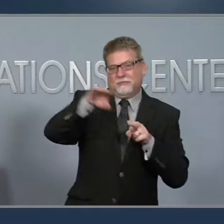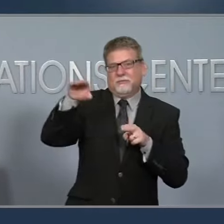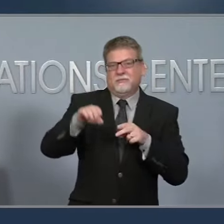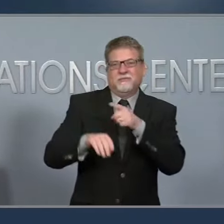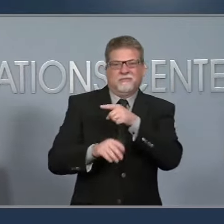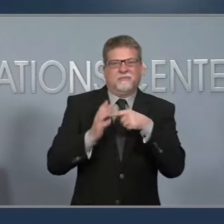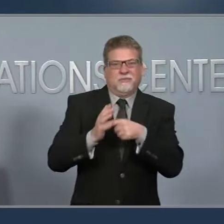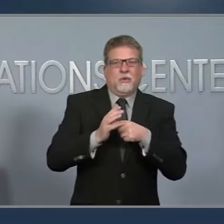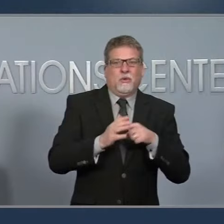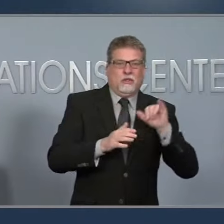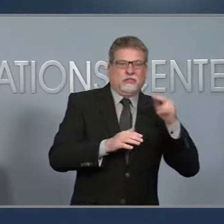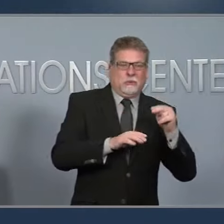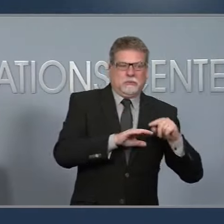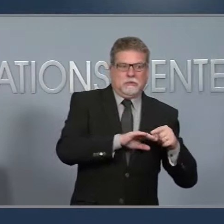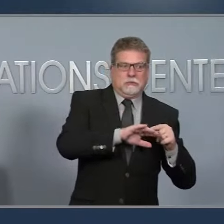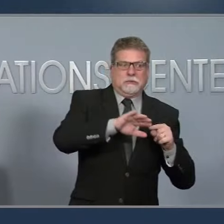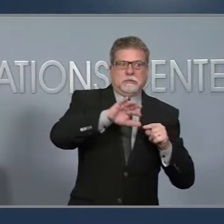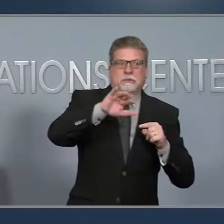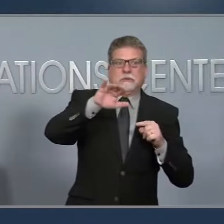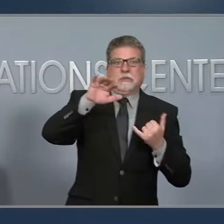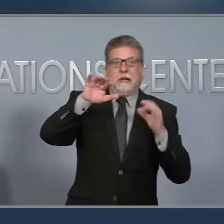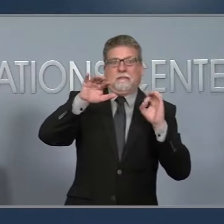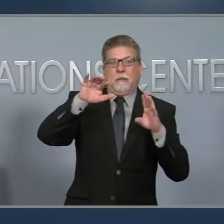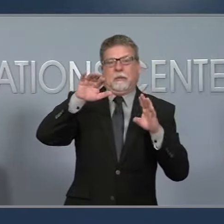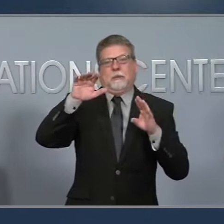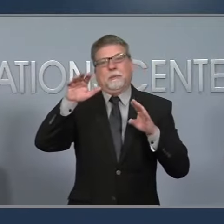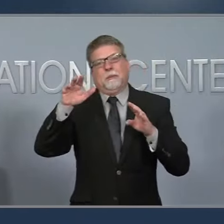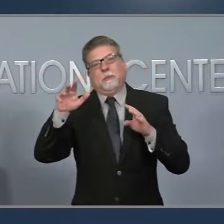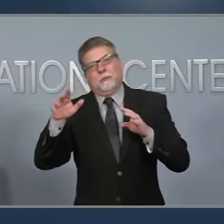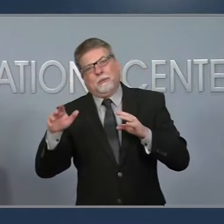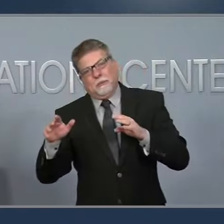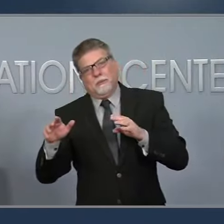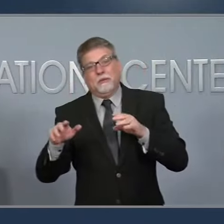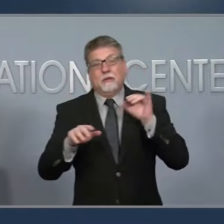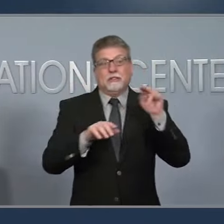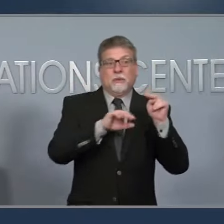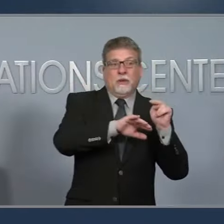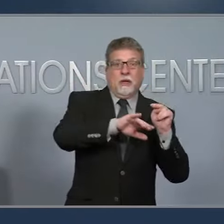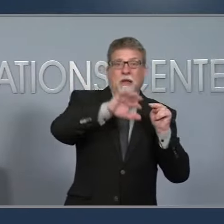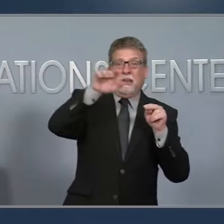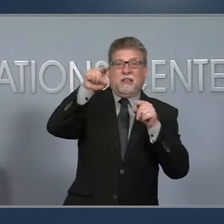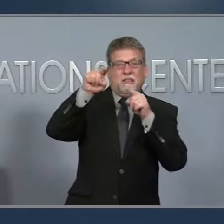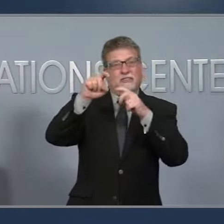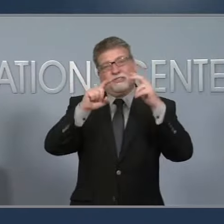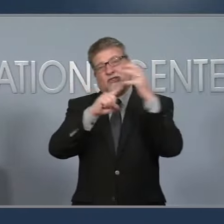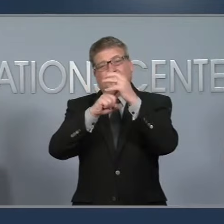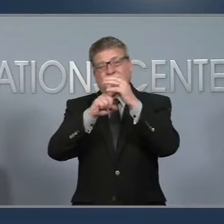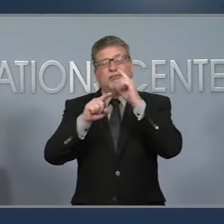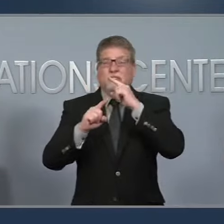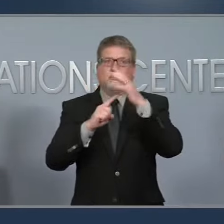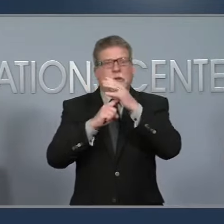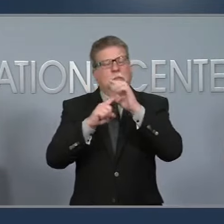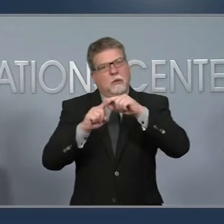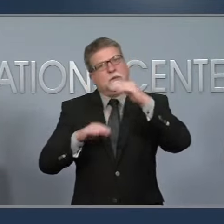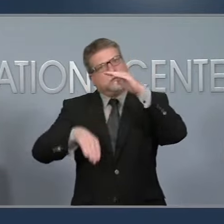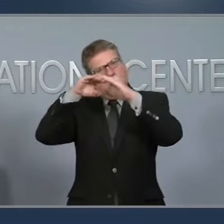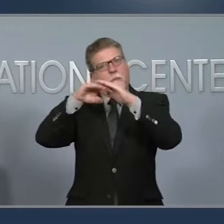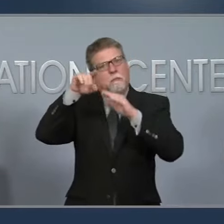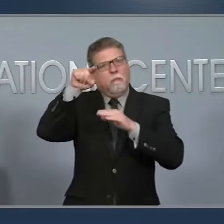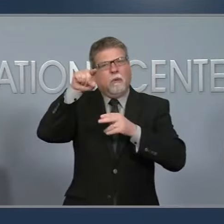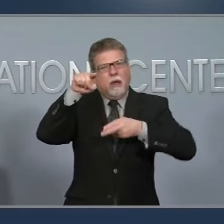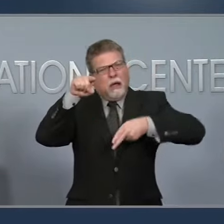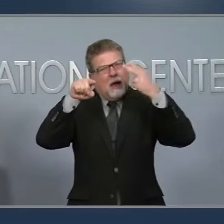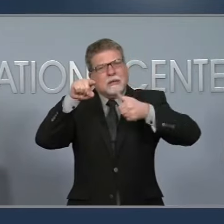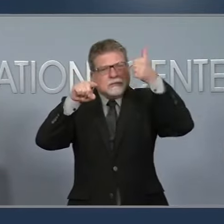numbers starting to come back down in February. The January numbers set hospitalization records for the pandemic. It's good to see those